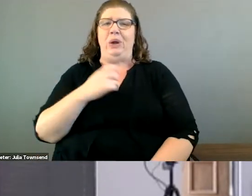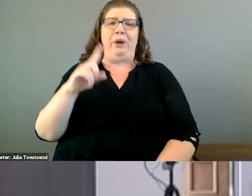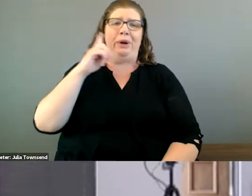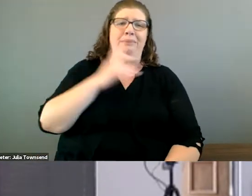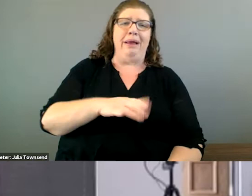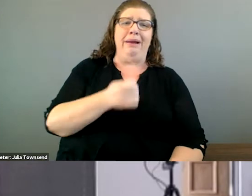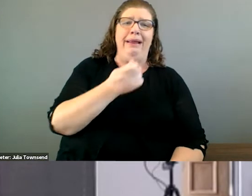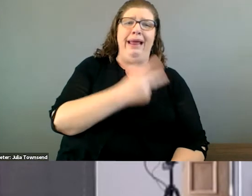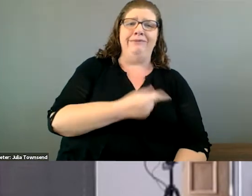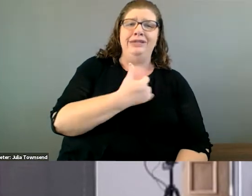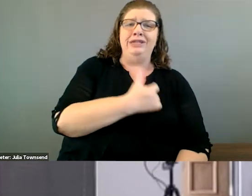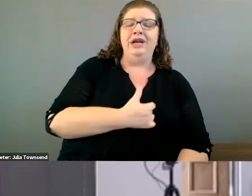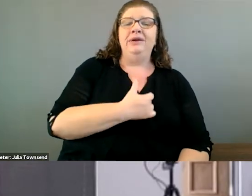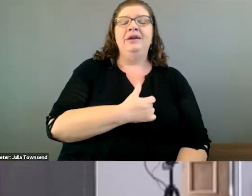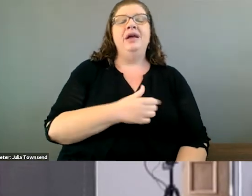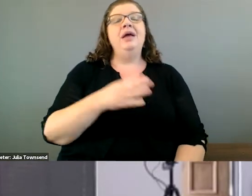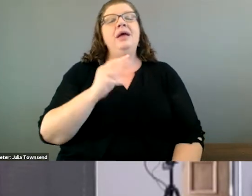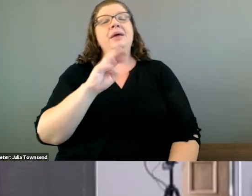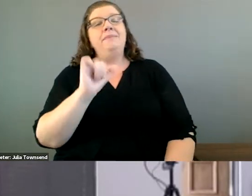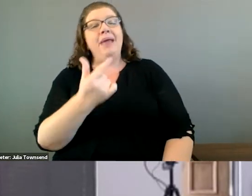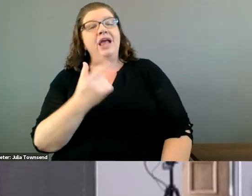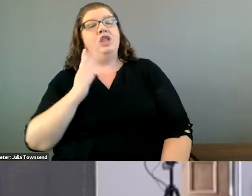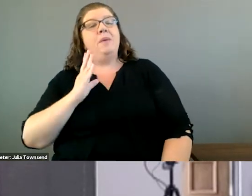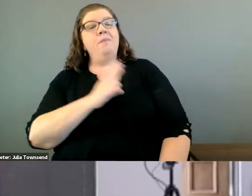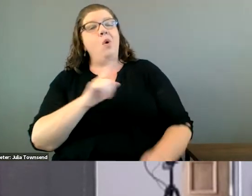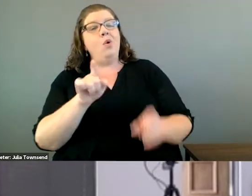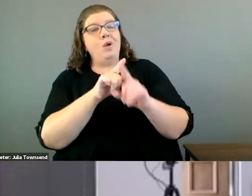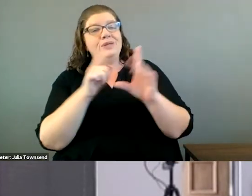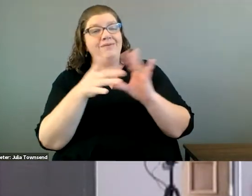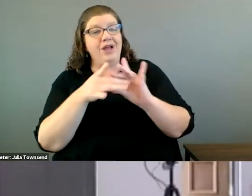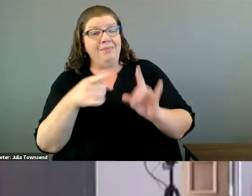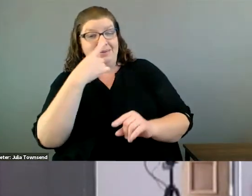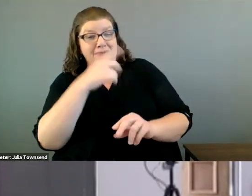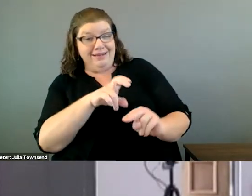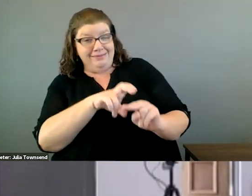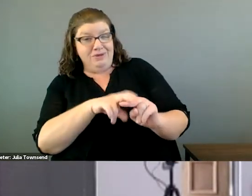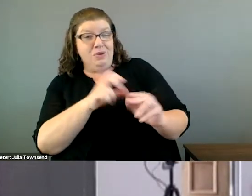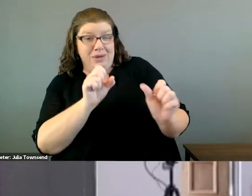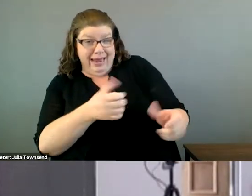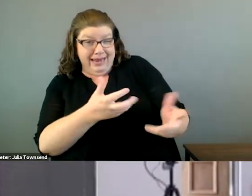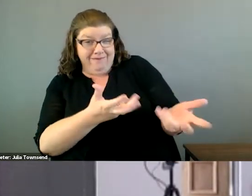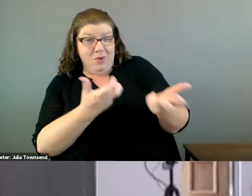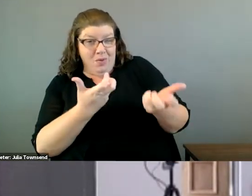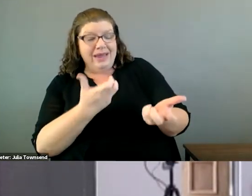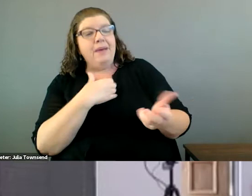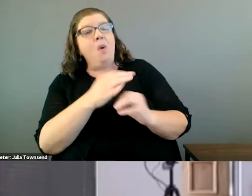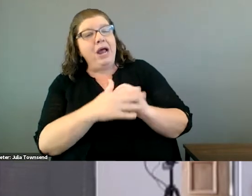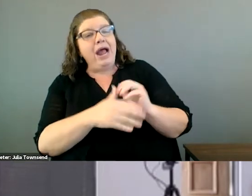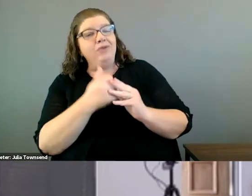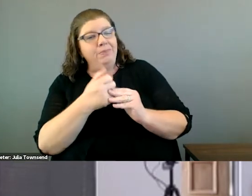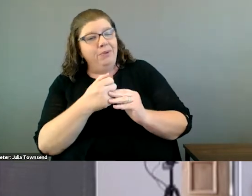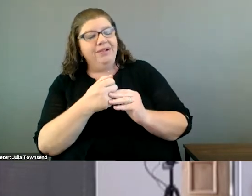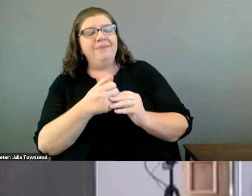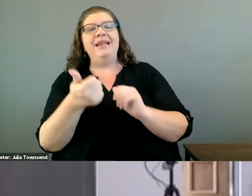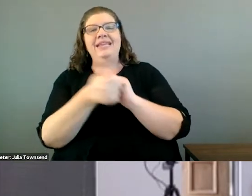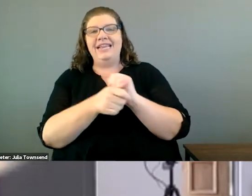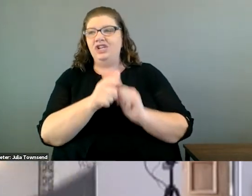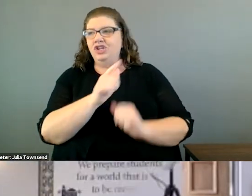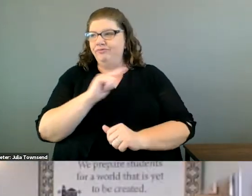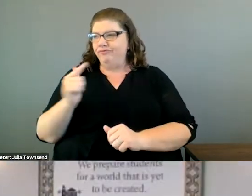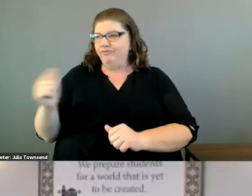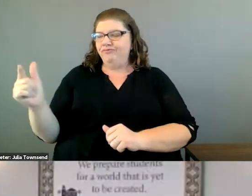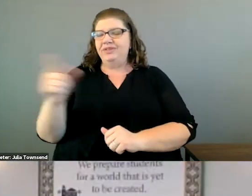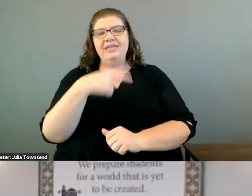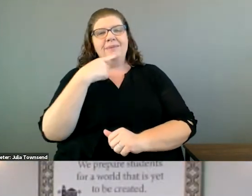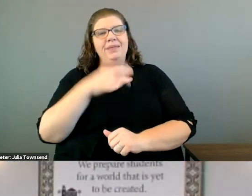Meg, we also have some comments from the board. If you'd like to sit down, you can, so you can be comfortable. But each one of us, I think, has something to say.